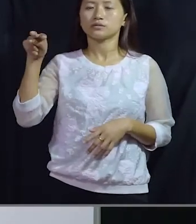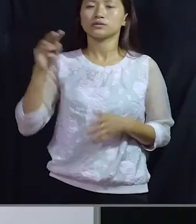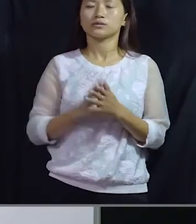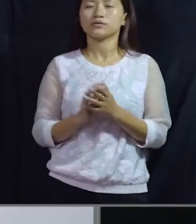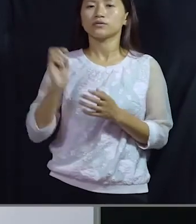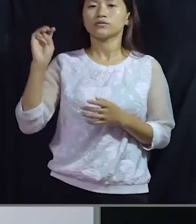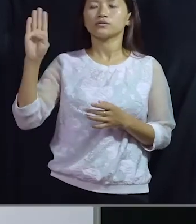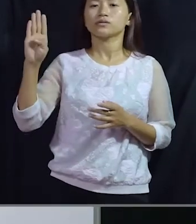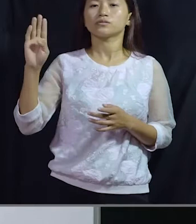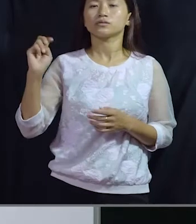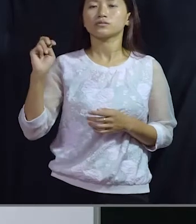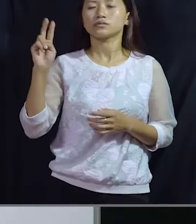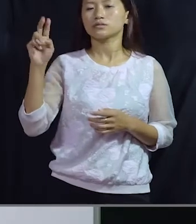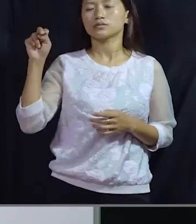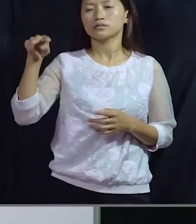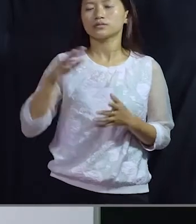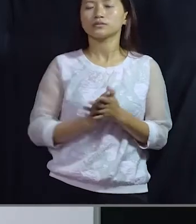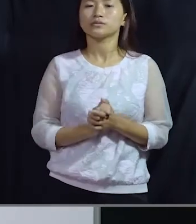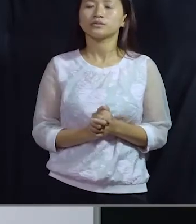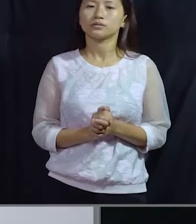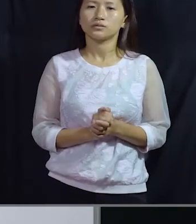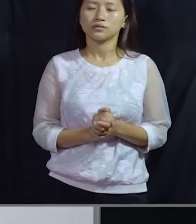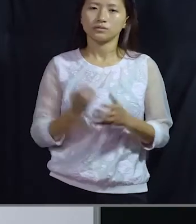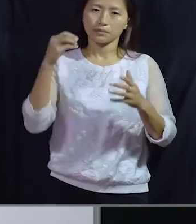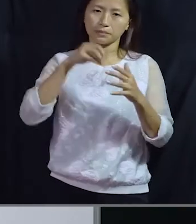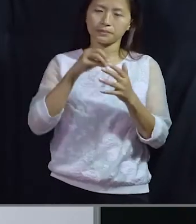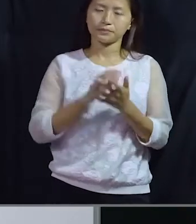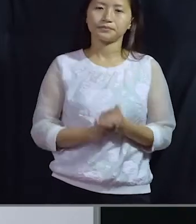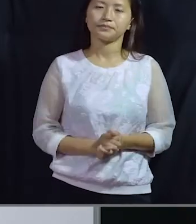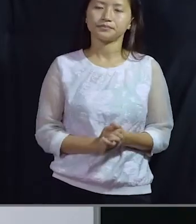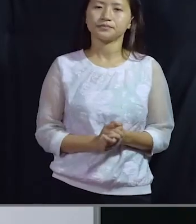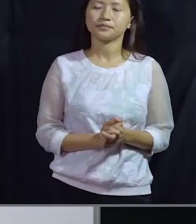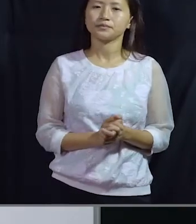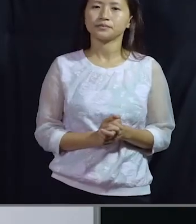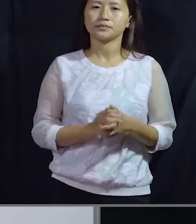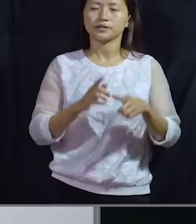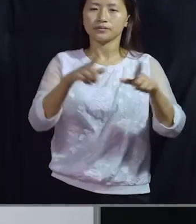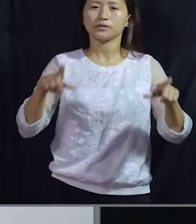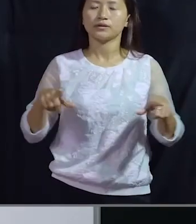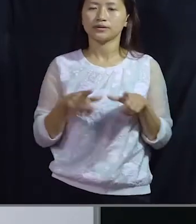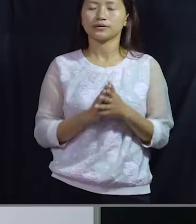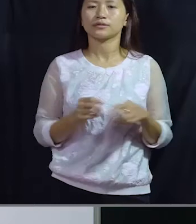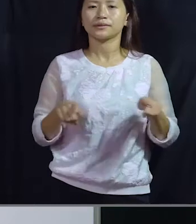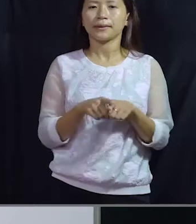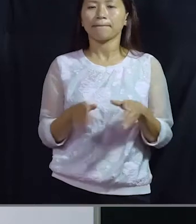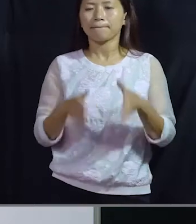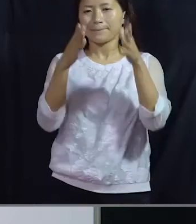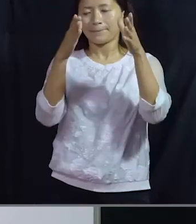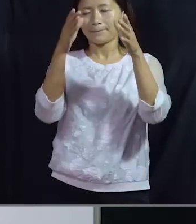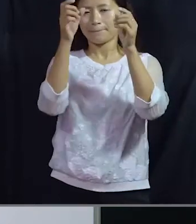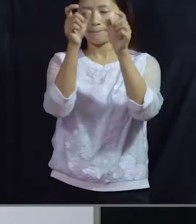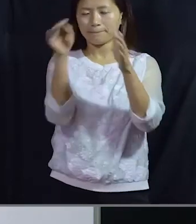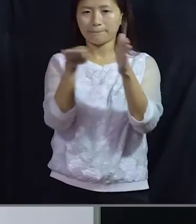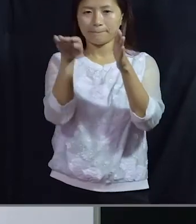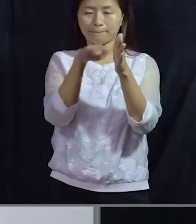4,200. That means land and building, I'm forgetting to mention this. Land and building, there was a depreciation. So you will have